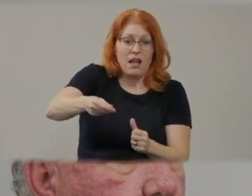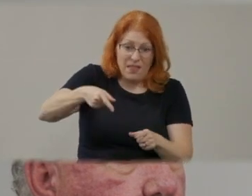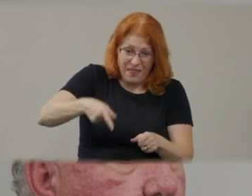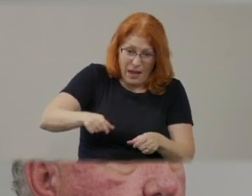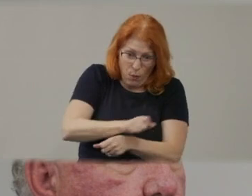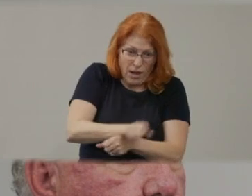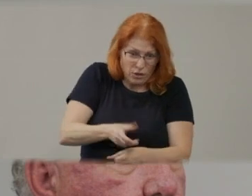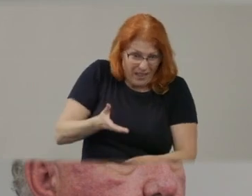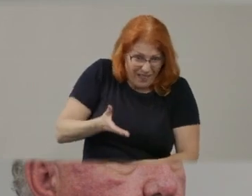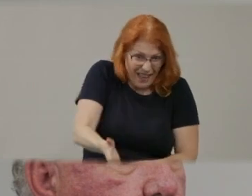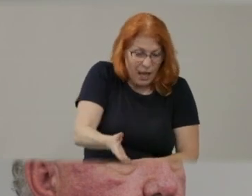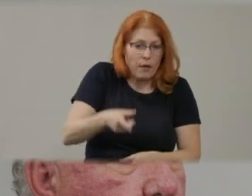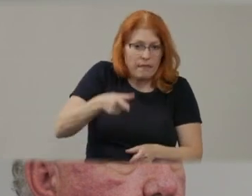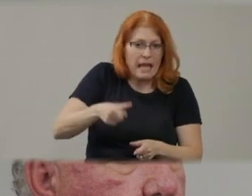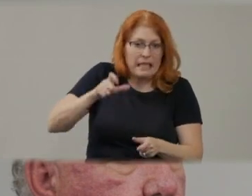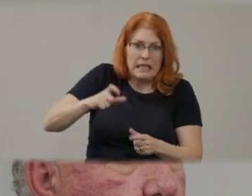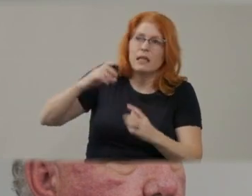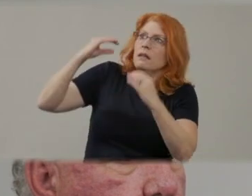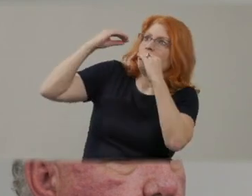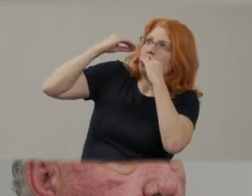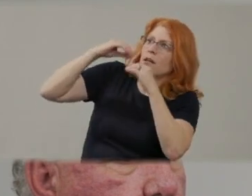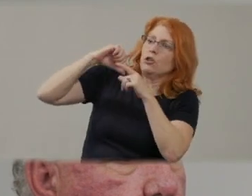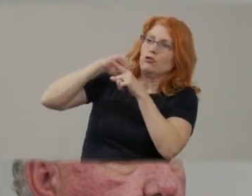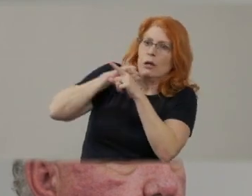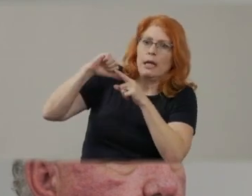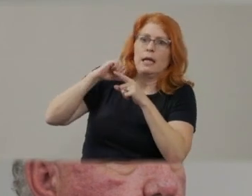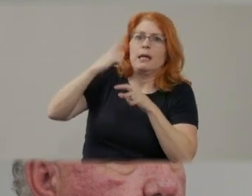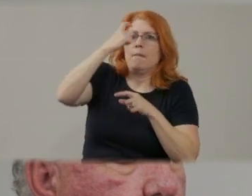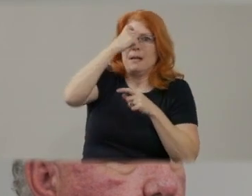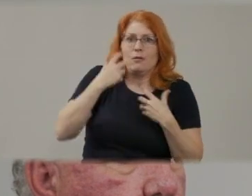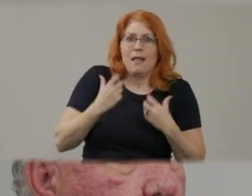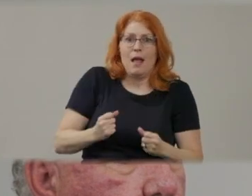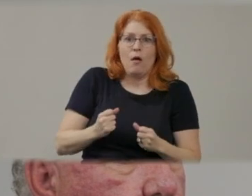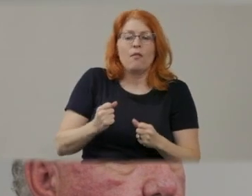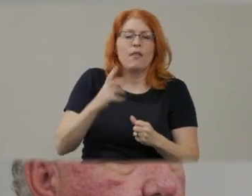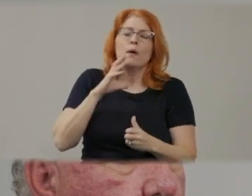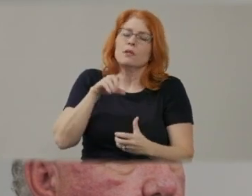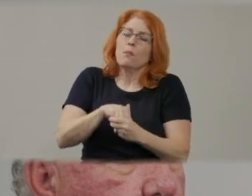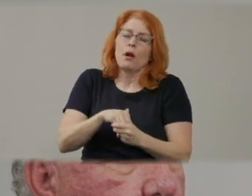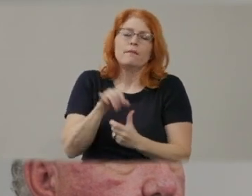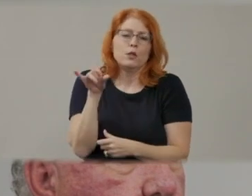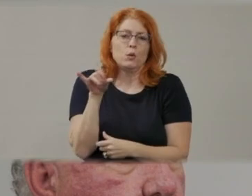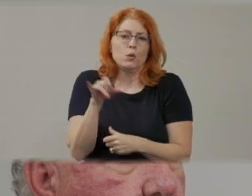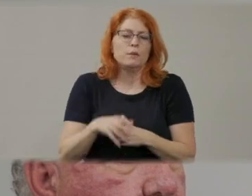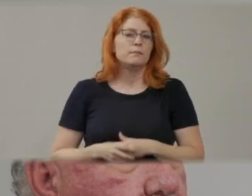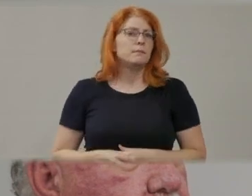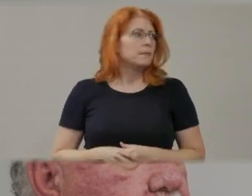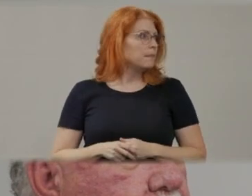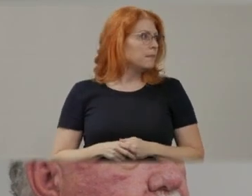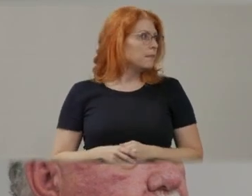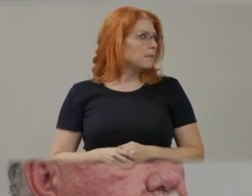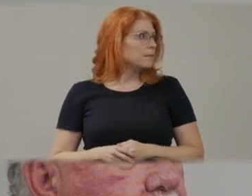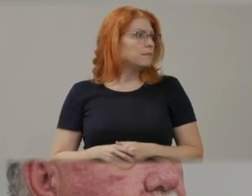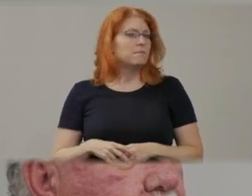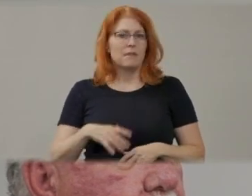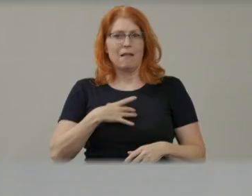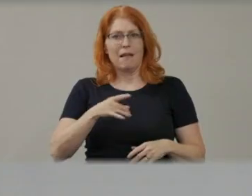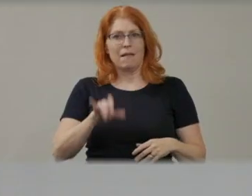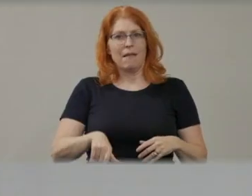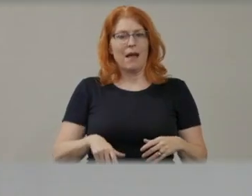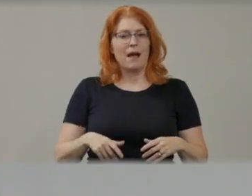They needed that training, and mental health was part of that training. So, I really like that.